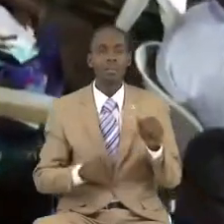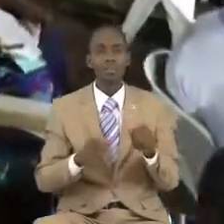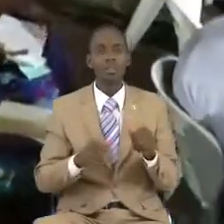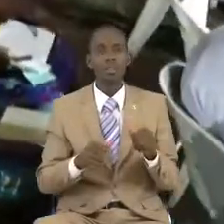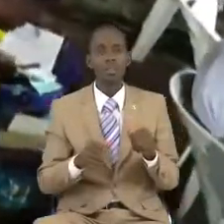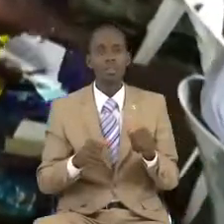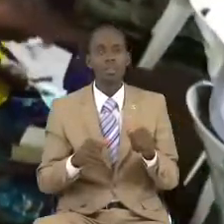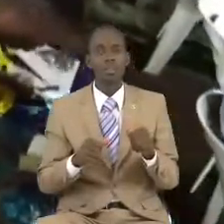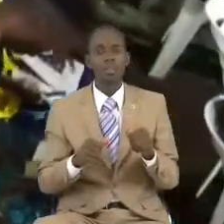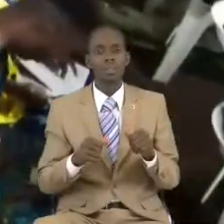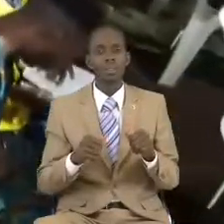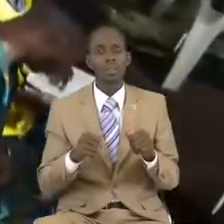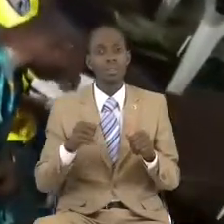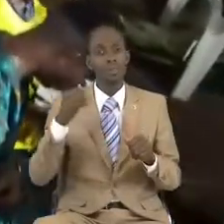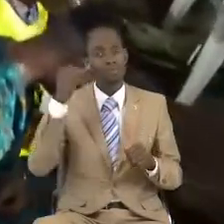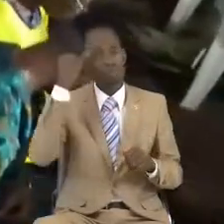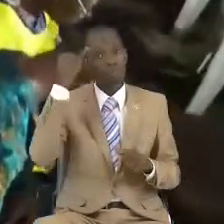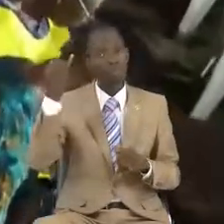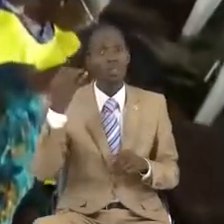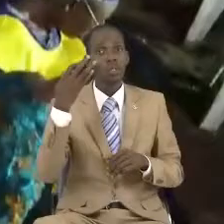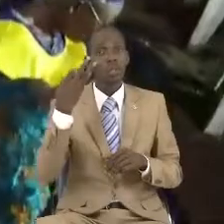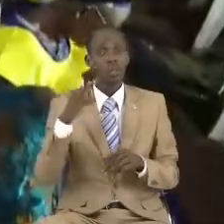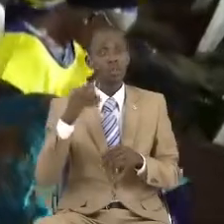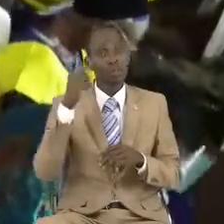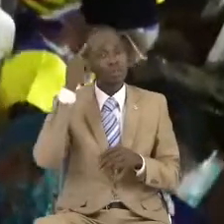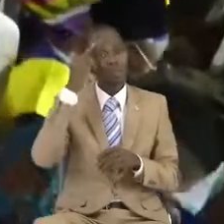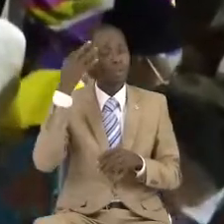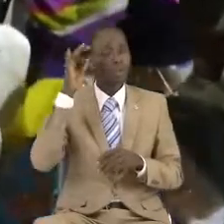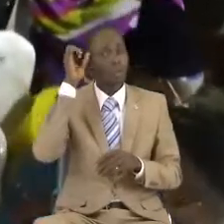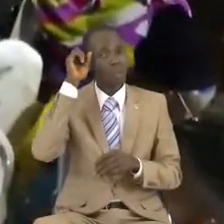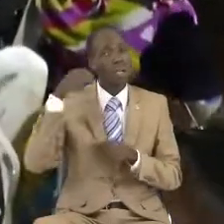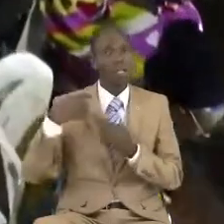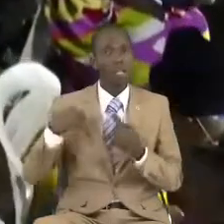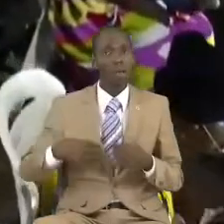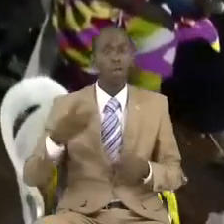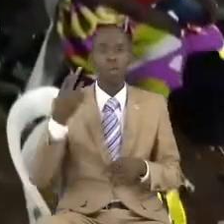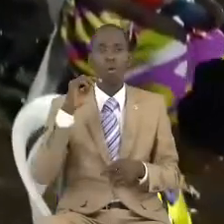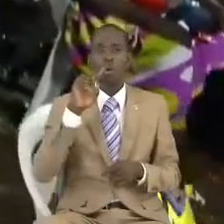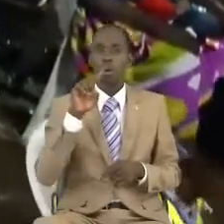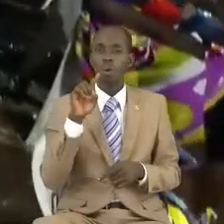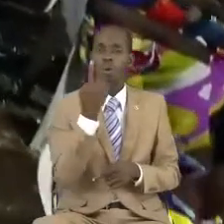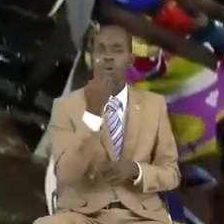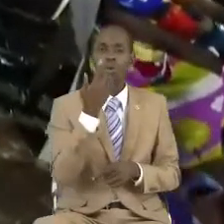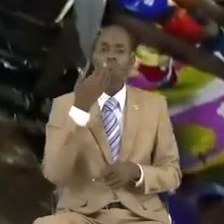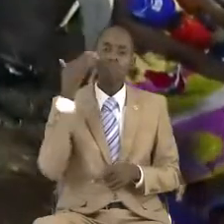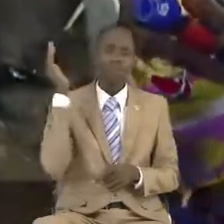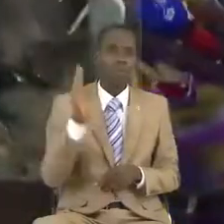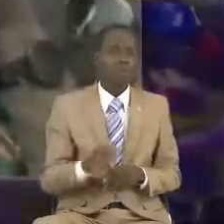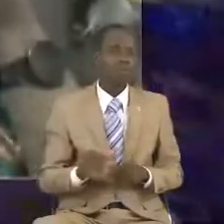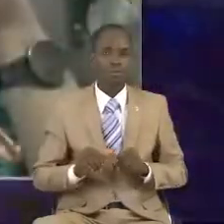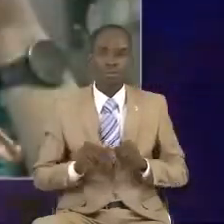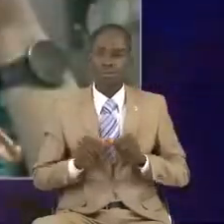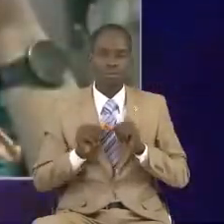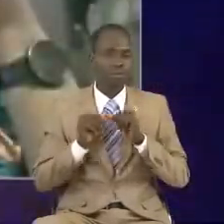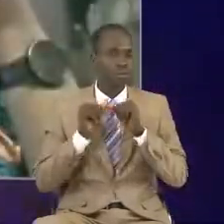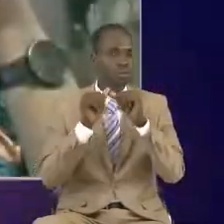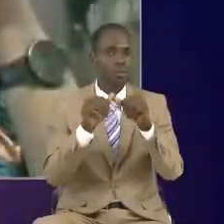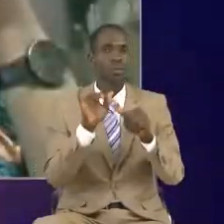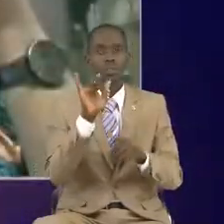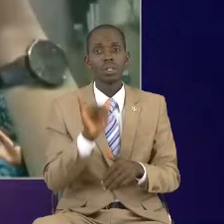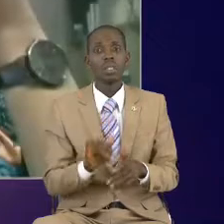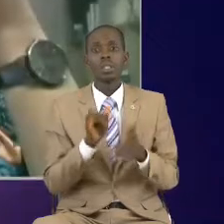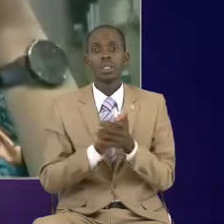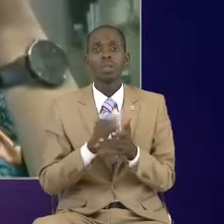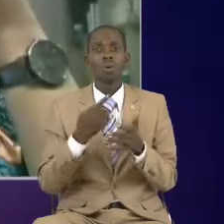thoughts of his heart was only evil continually that's what happened